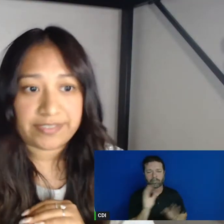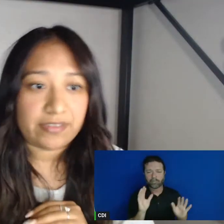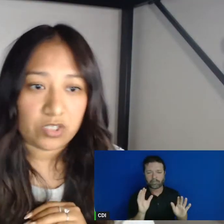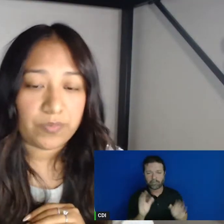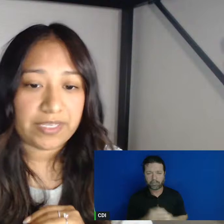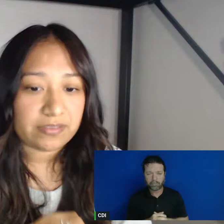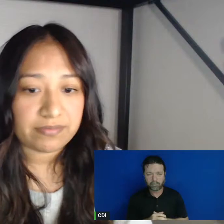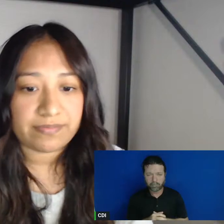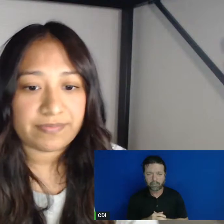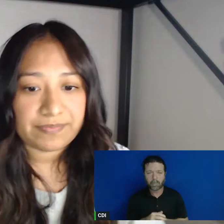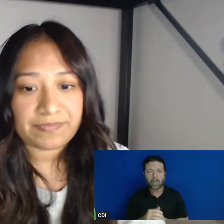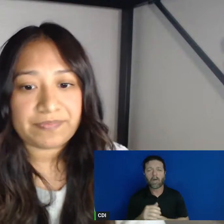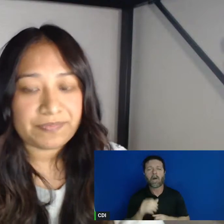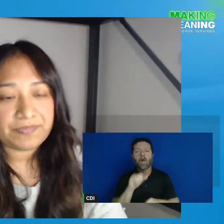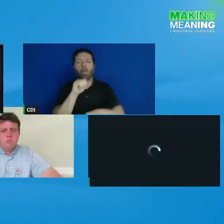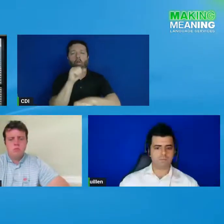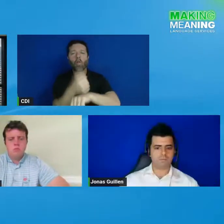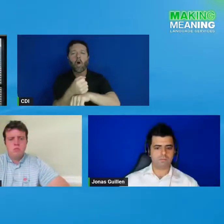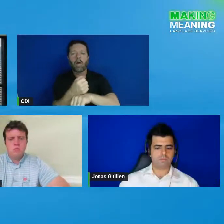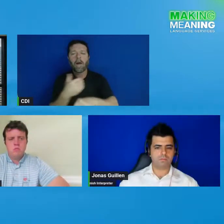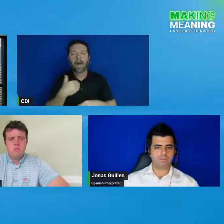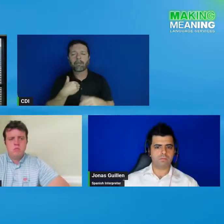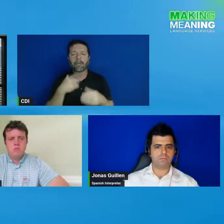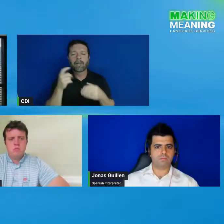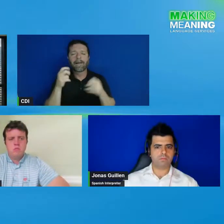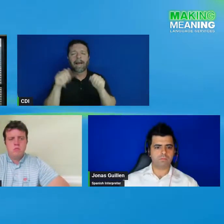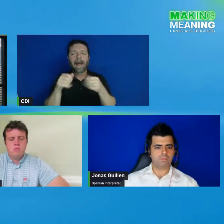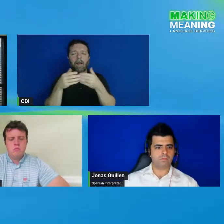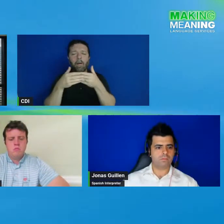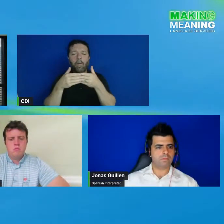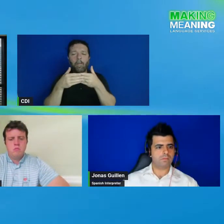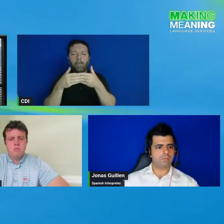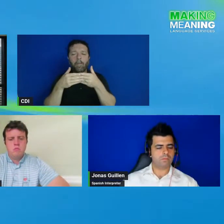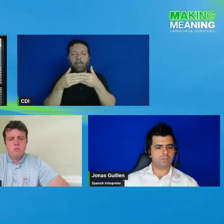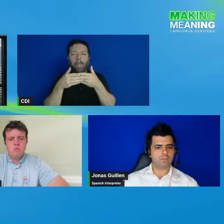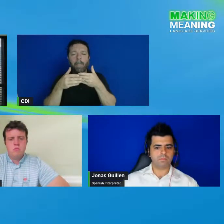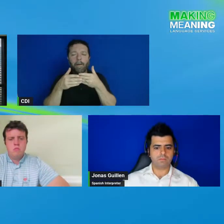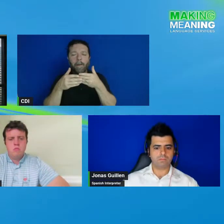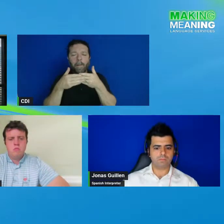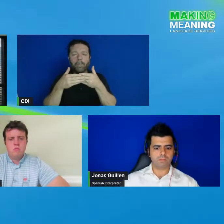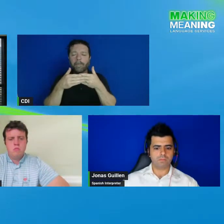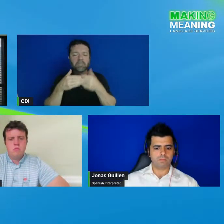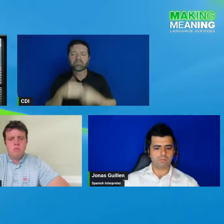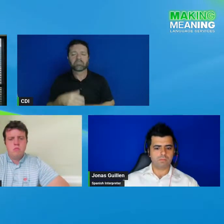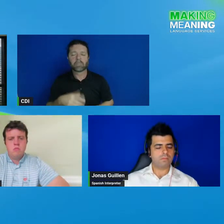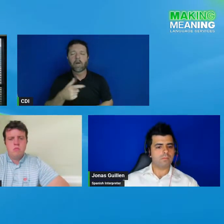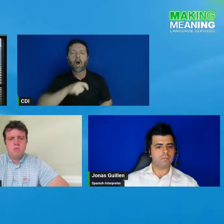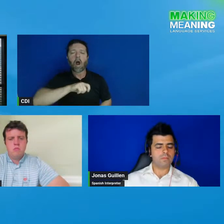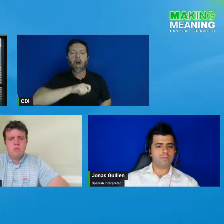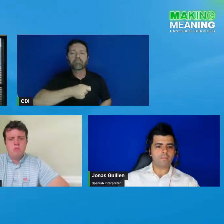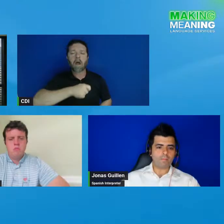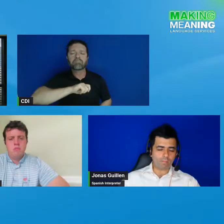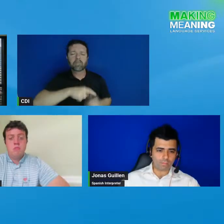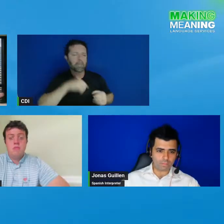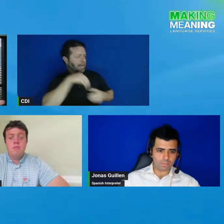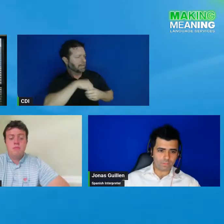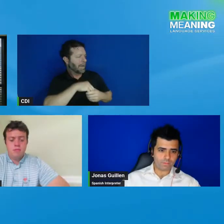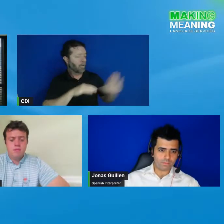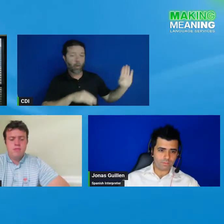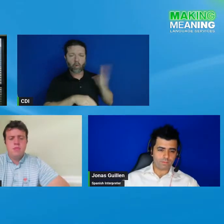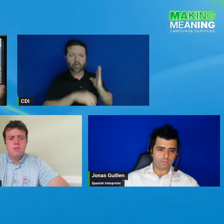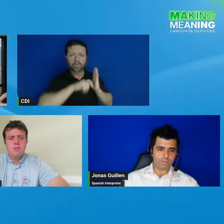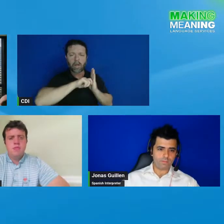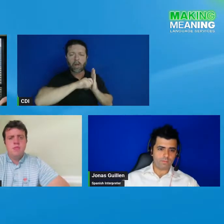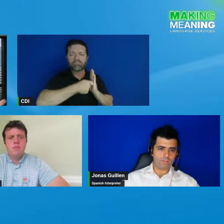open just a little bit. Yeah. Perfect. Thank you. Yeah, that's a tough one, because sometimes maybe people